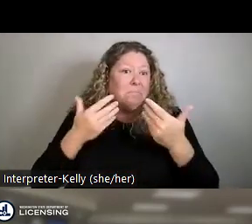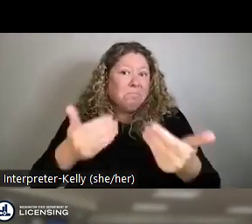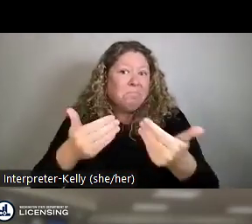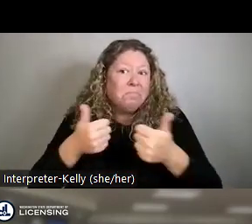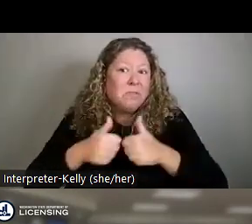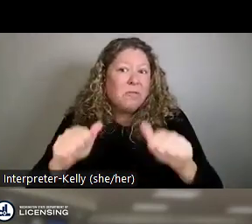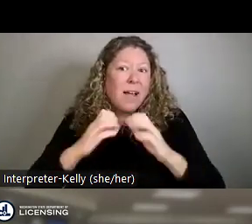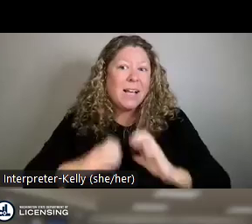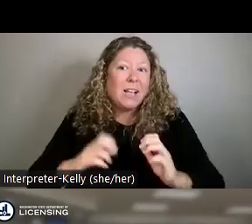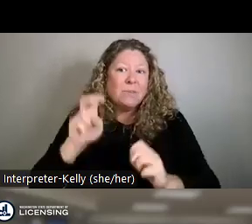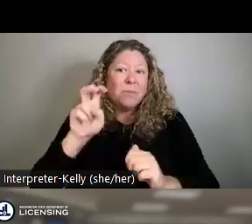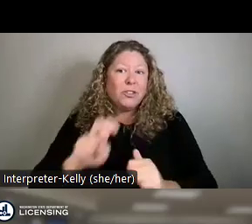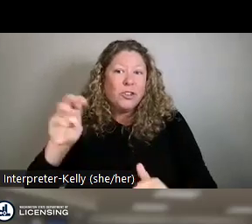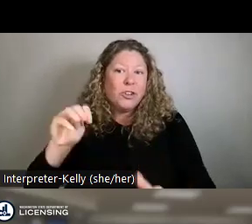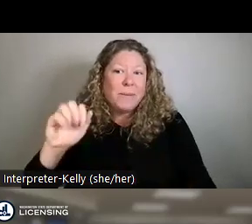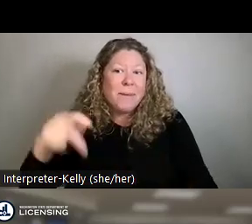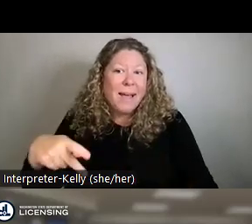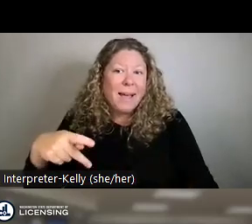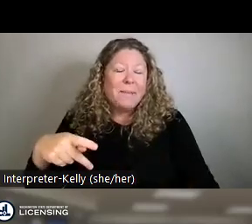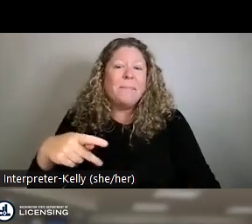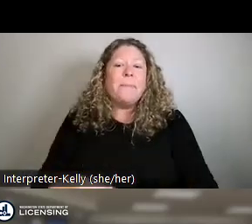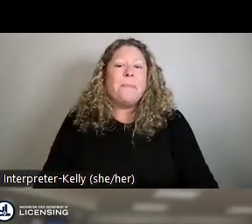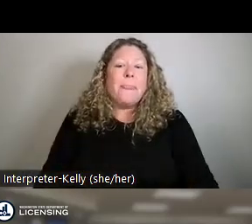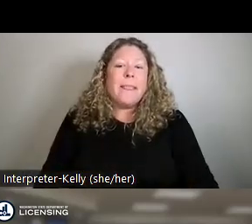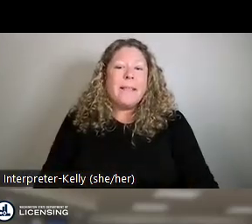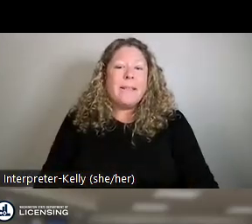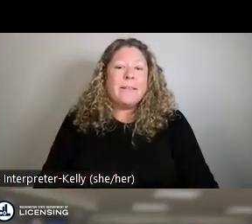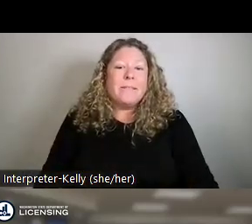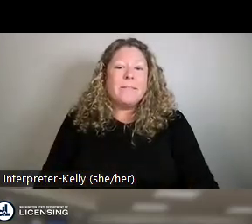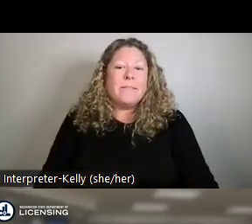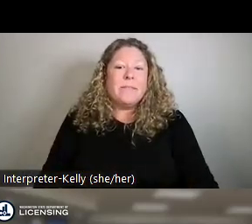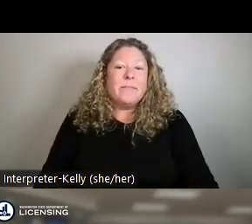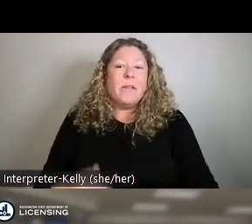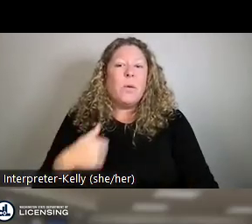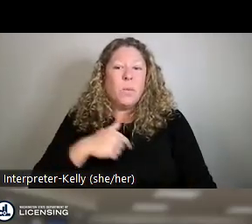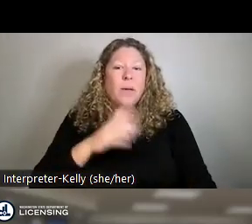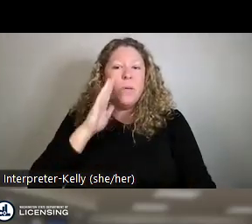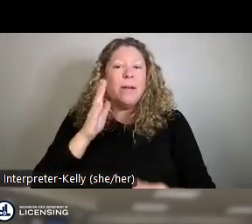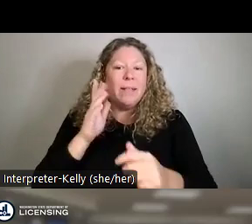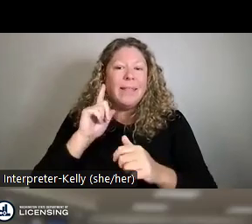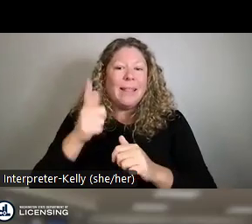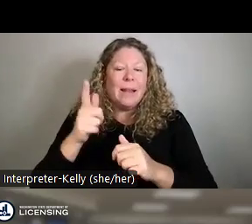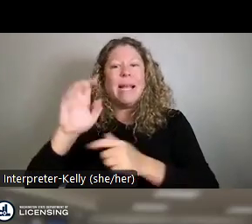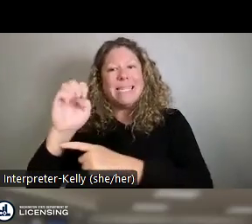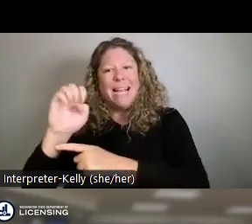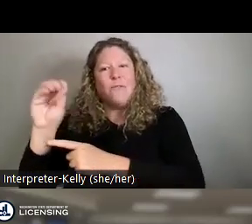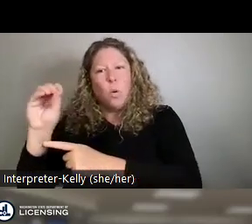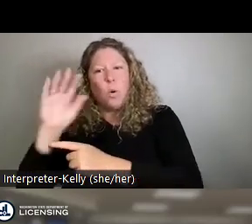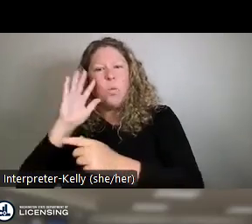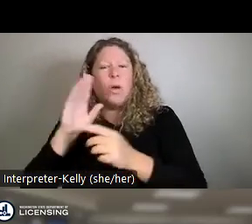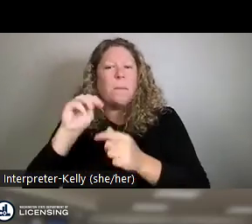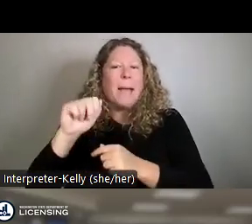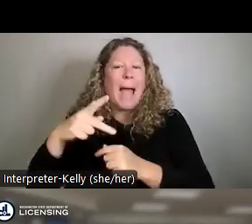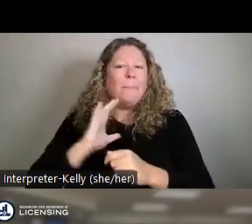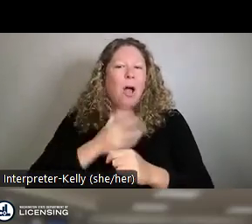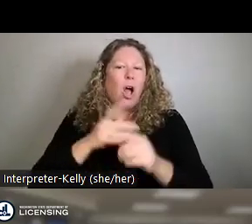own organizations. For those of you in Washington State, we're going to be mapping our key services under the executive order. So maybe there was